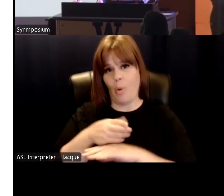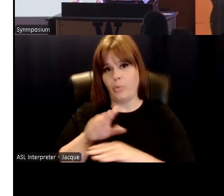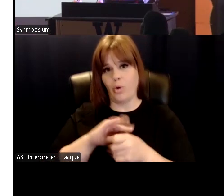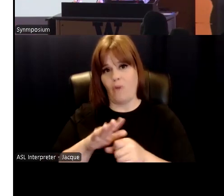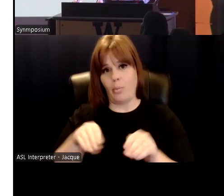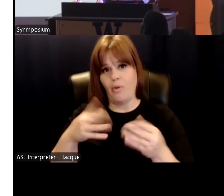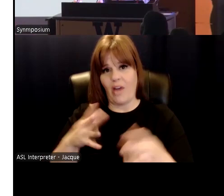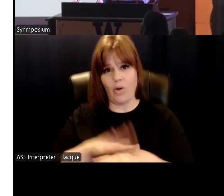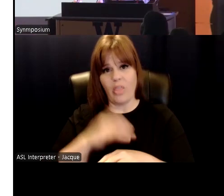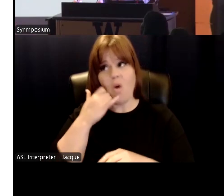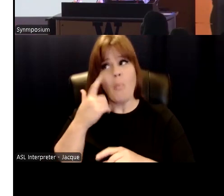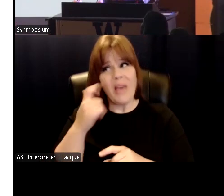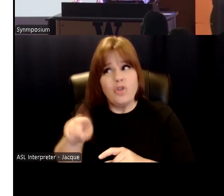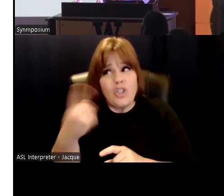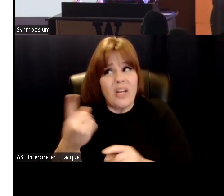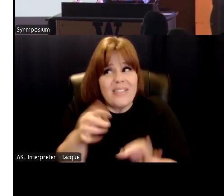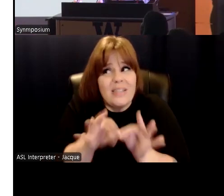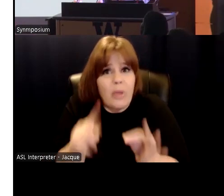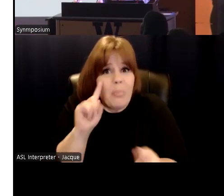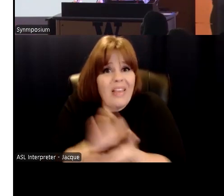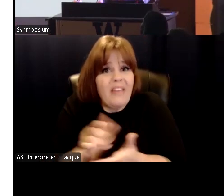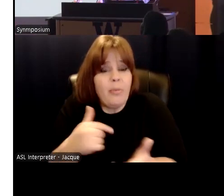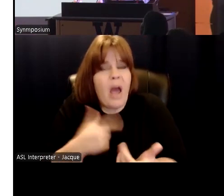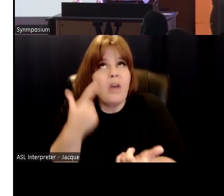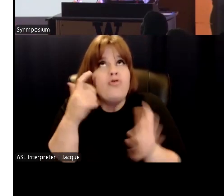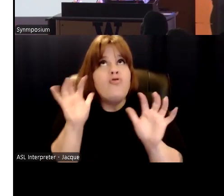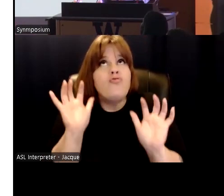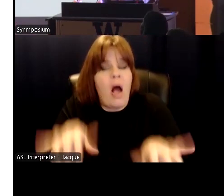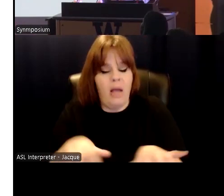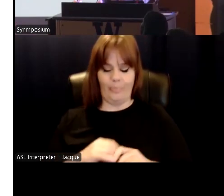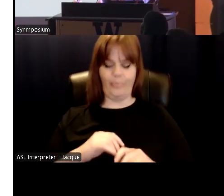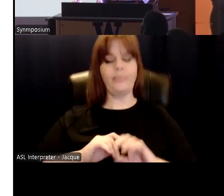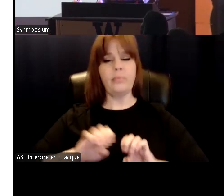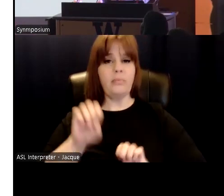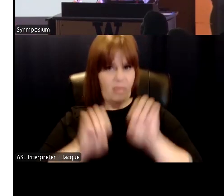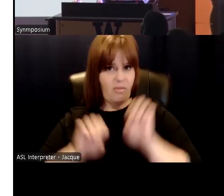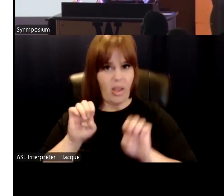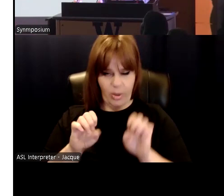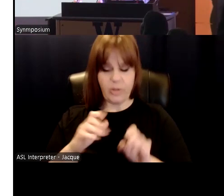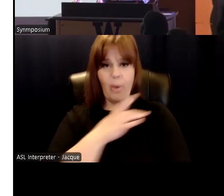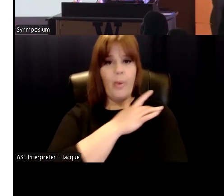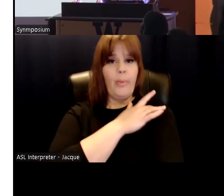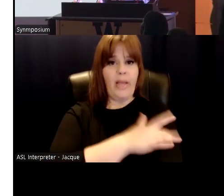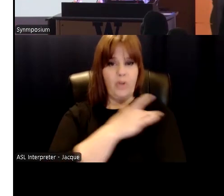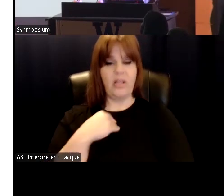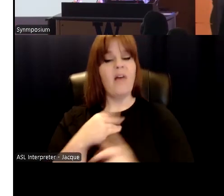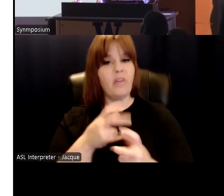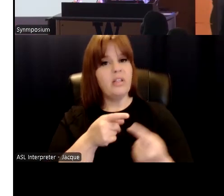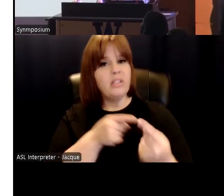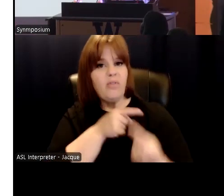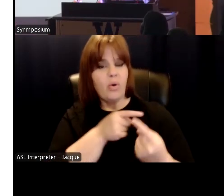just believed me." The evaluation, patients had difficulty